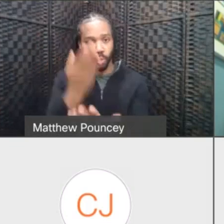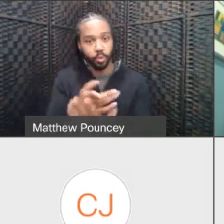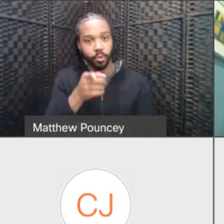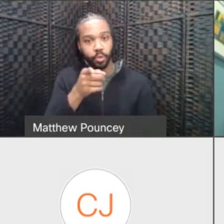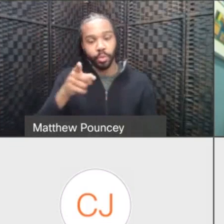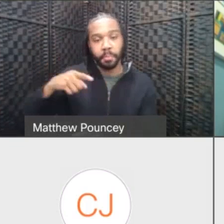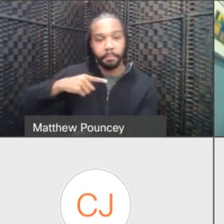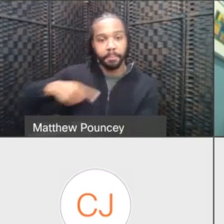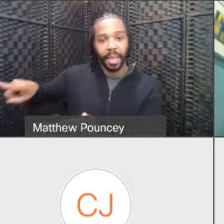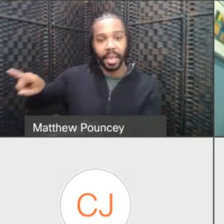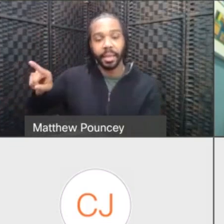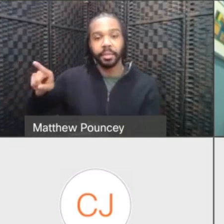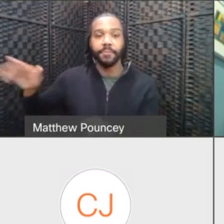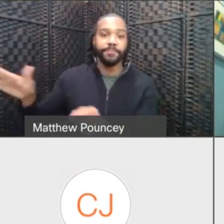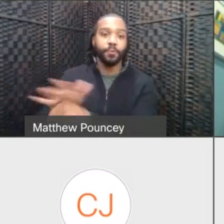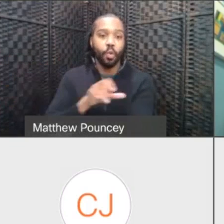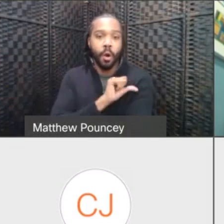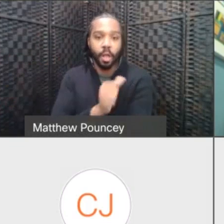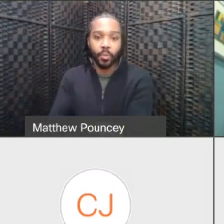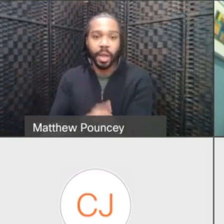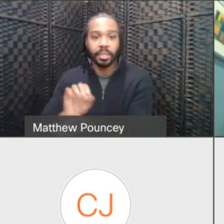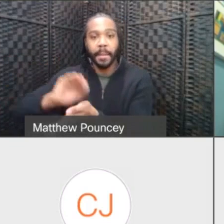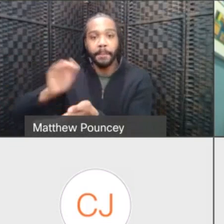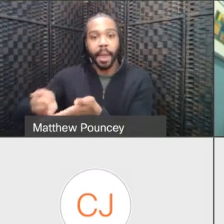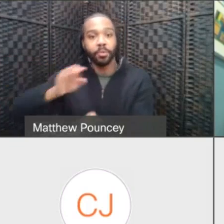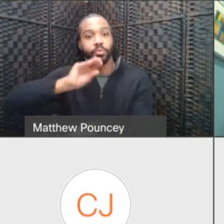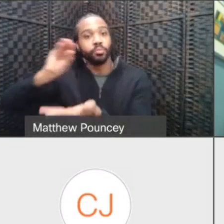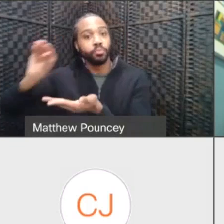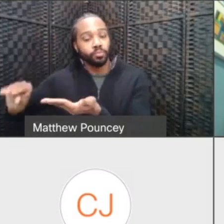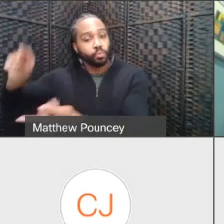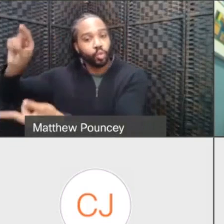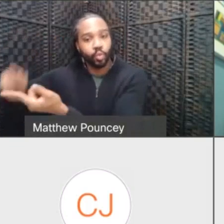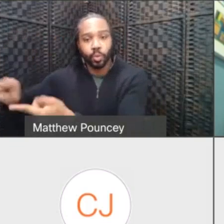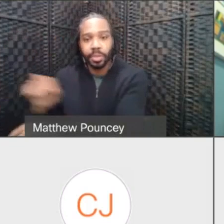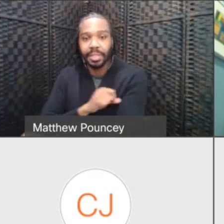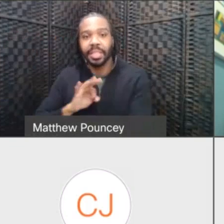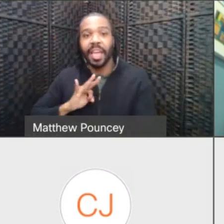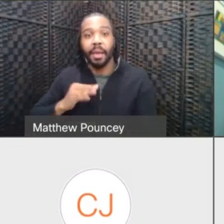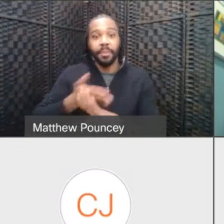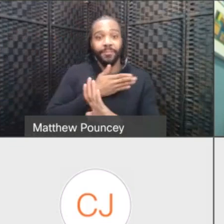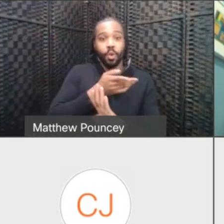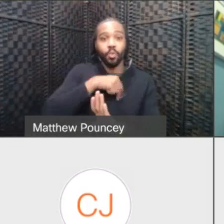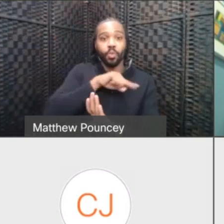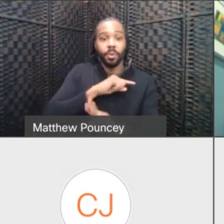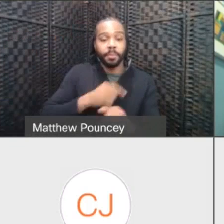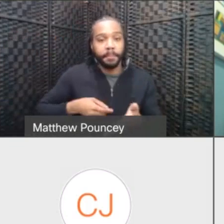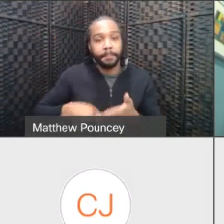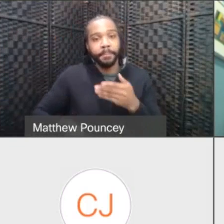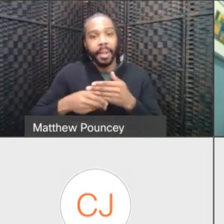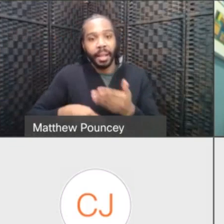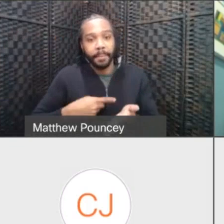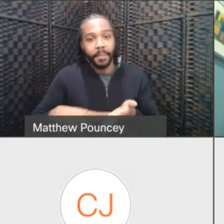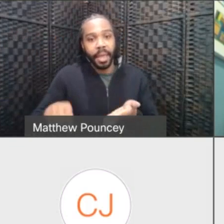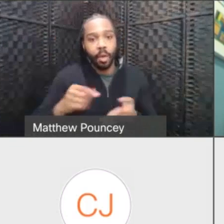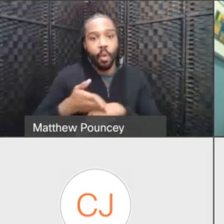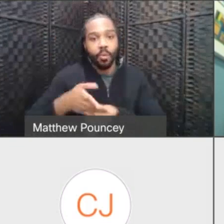authorized amount to your staff prior to paying you additional overtime, because you had one staff that worked and